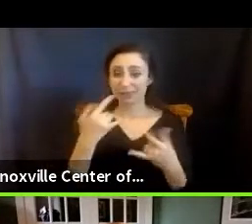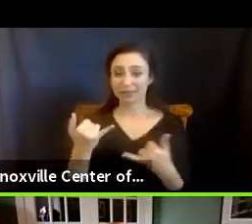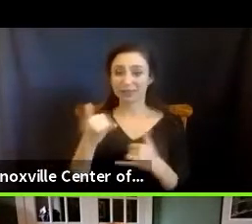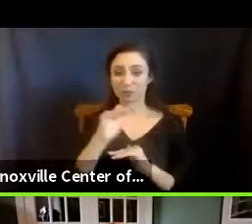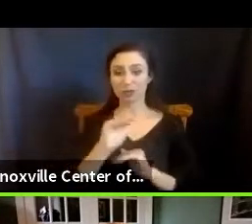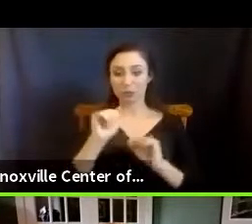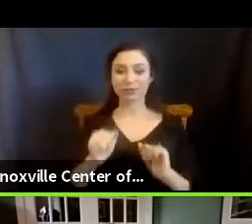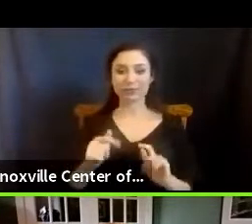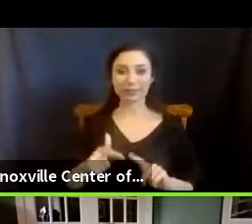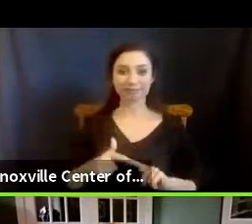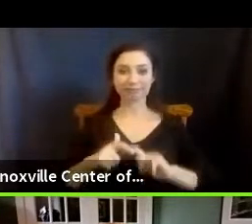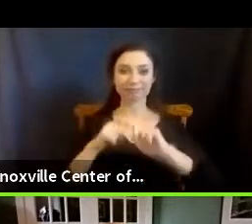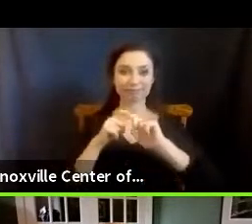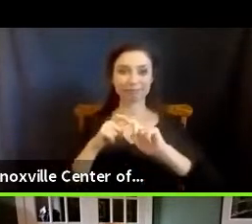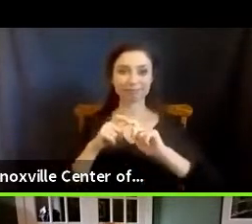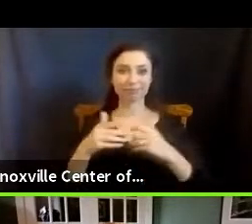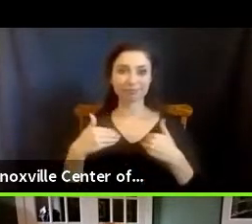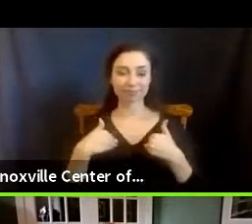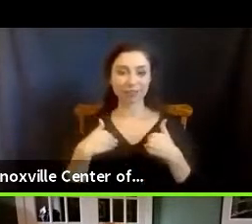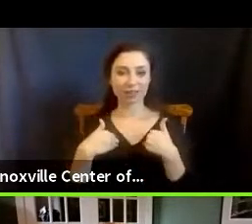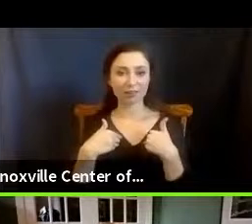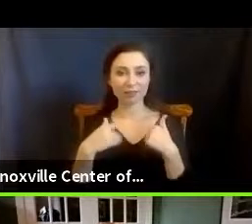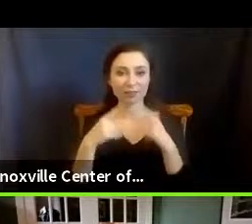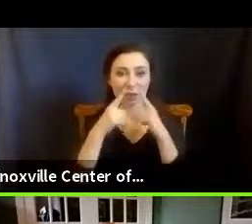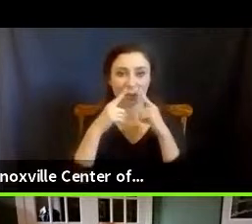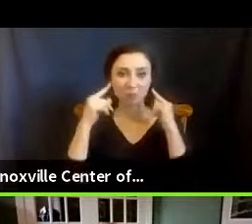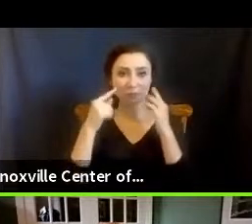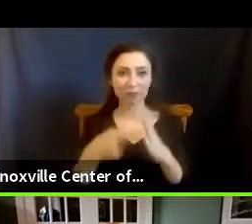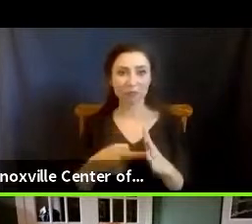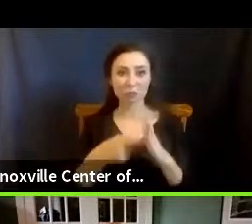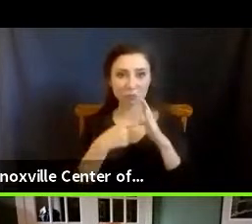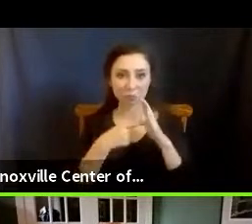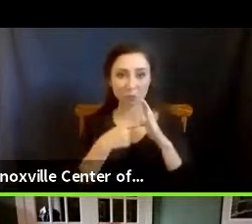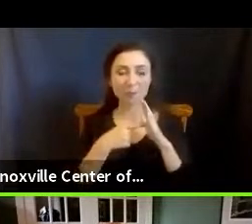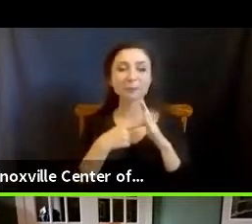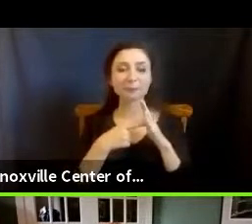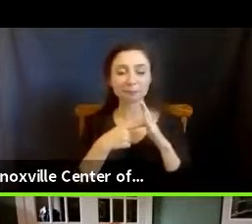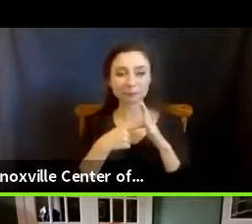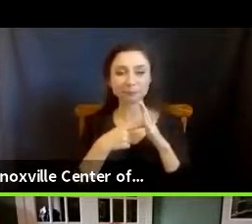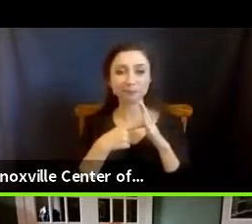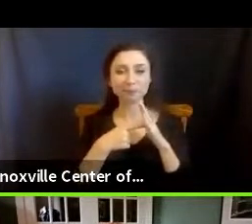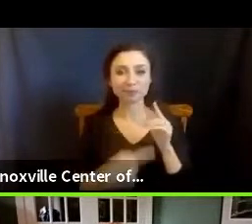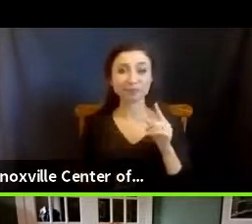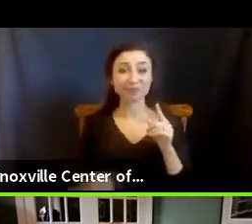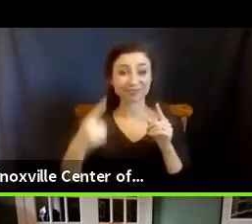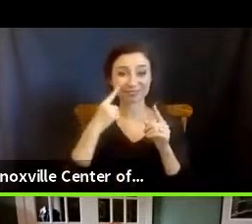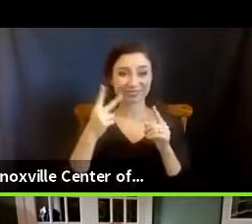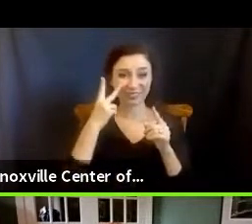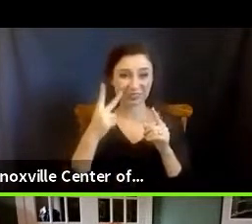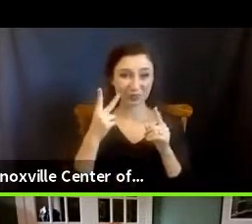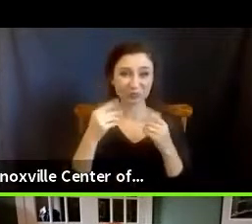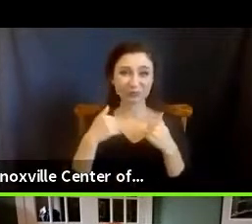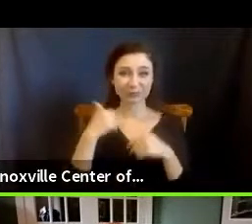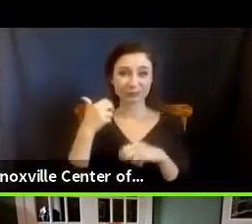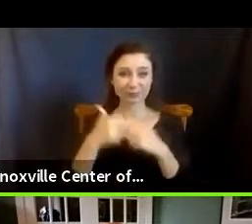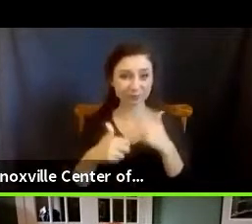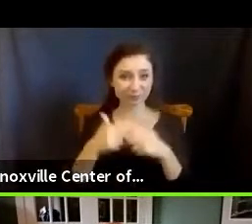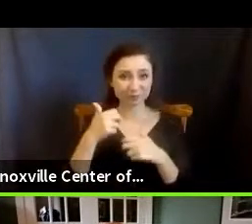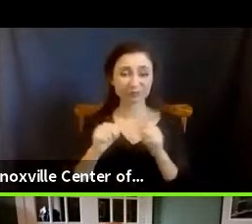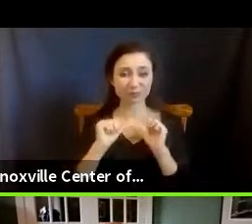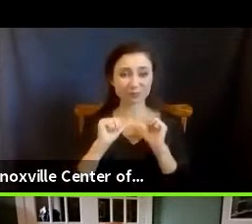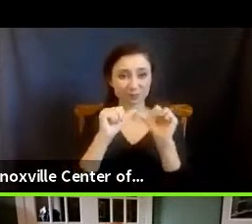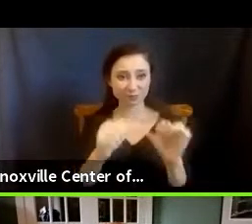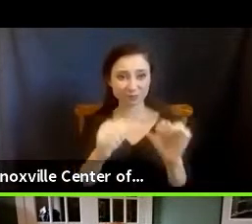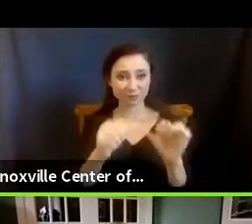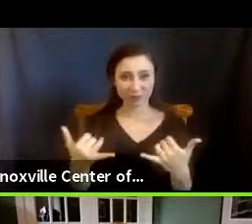could stop having our mask regulation. I think we see that we have some issues ongoing right